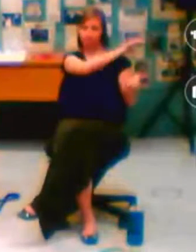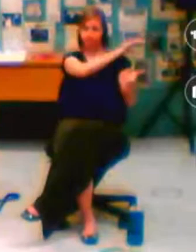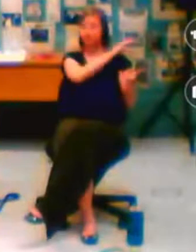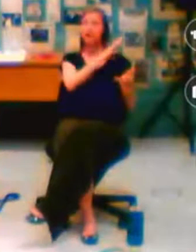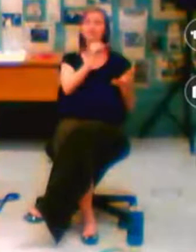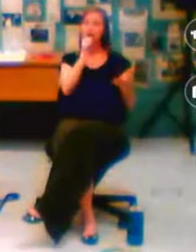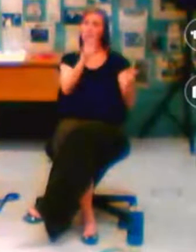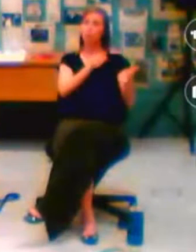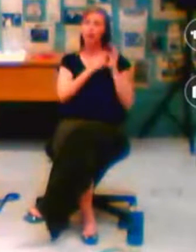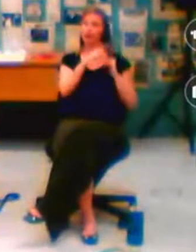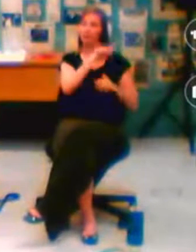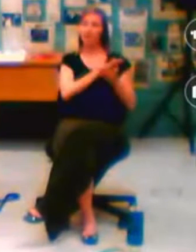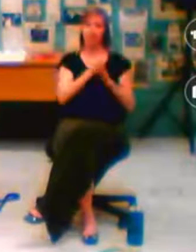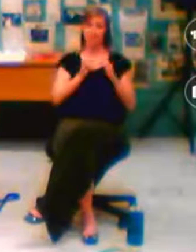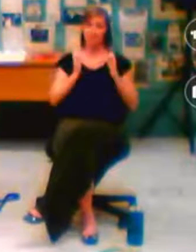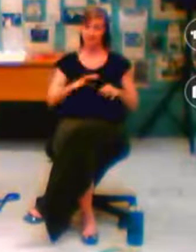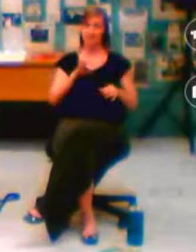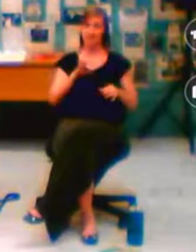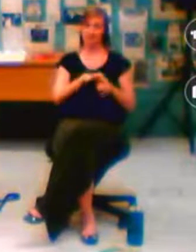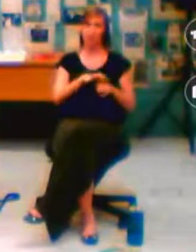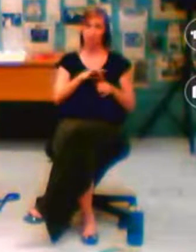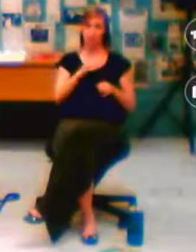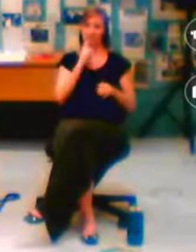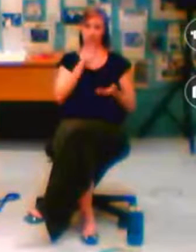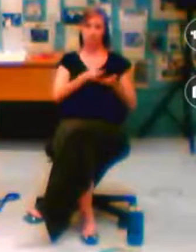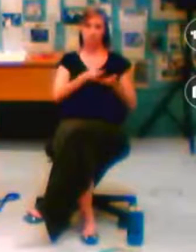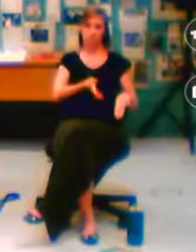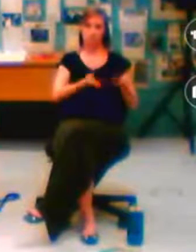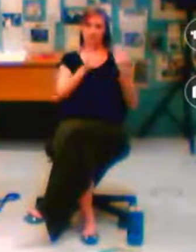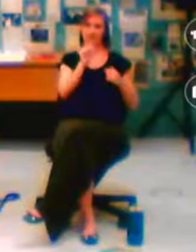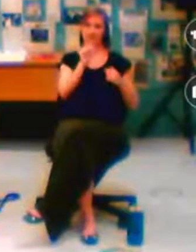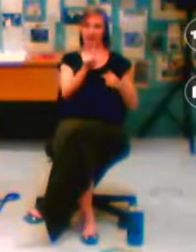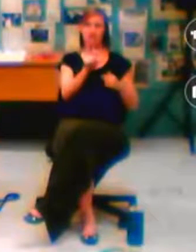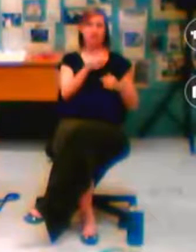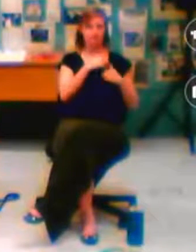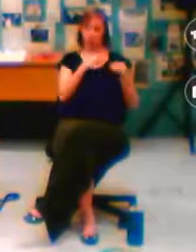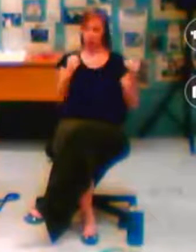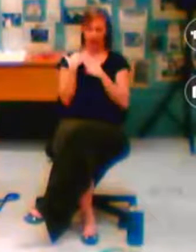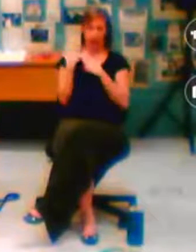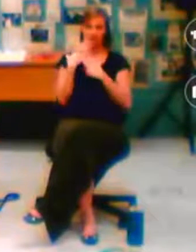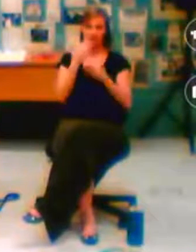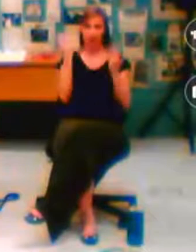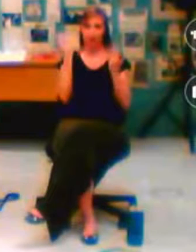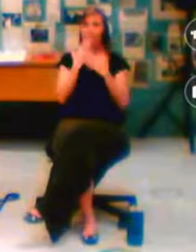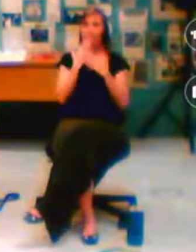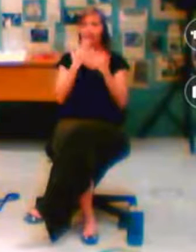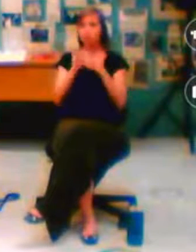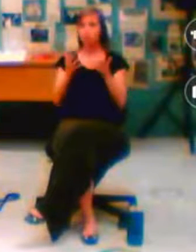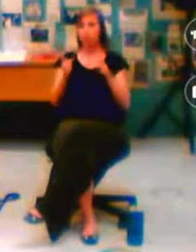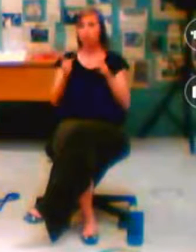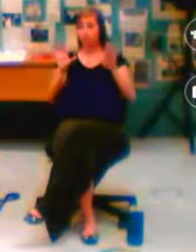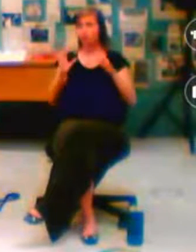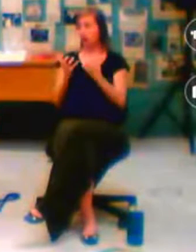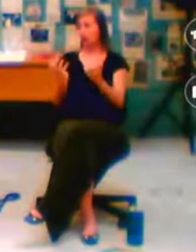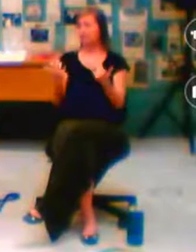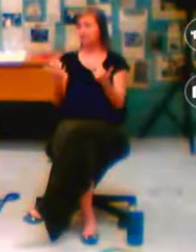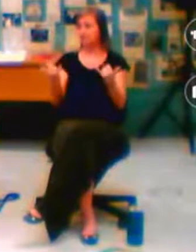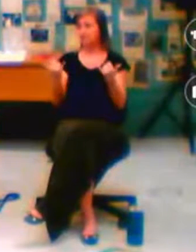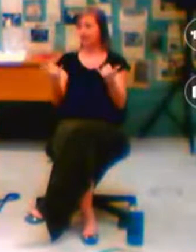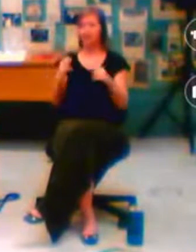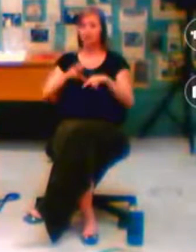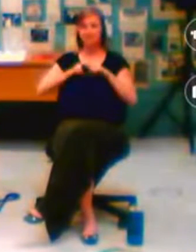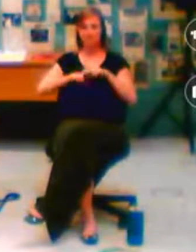more responsive to patients. This doesn't do that. This gives an unelected board an incredible amount of money